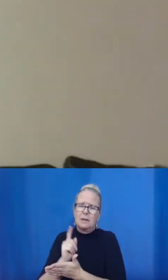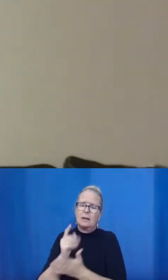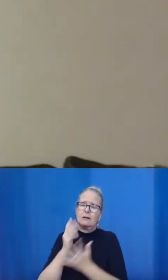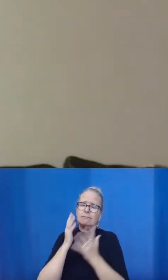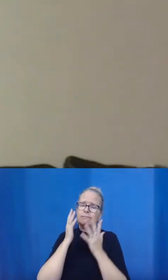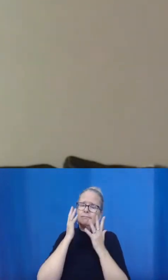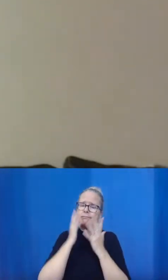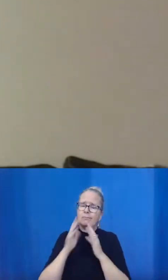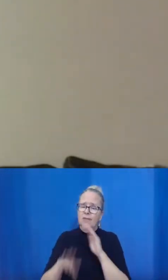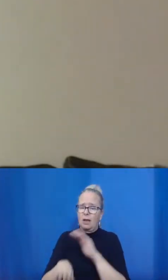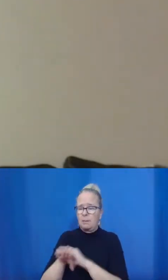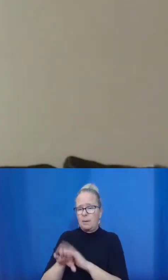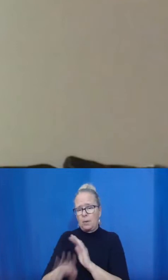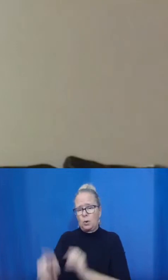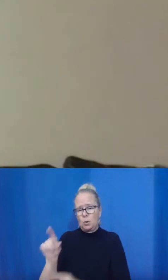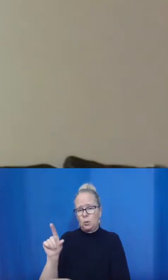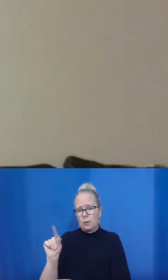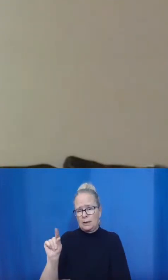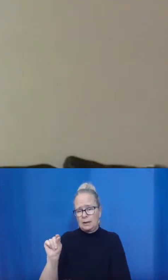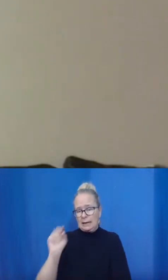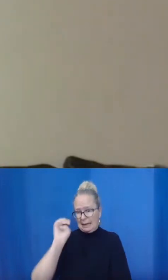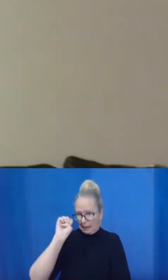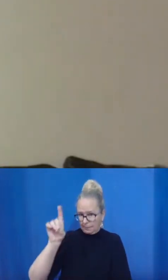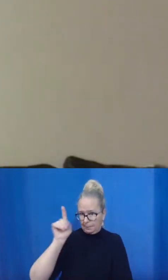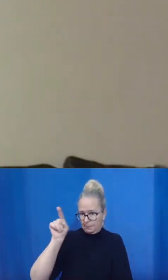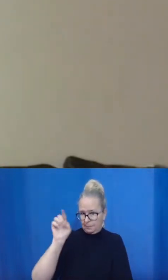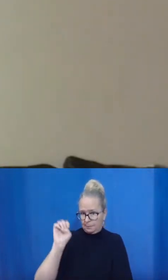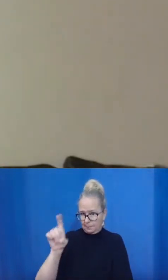the patients themselves contracting COVID-19.